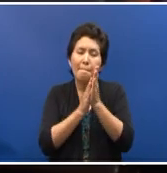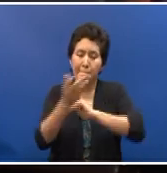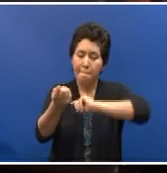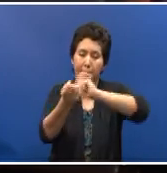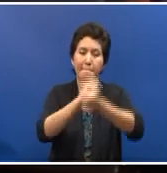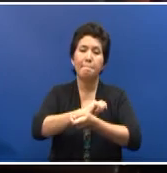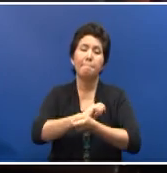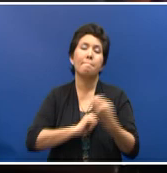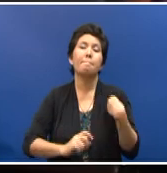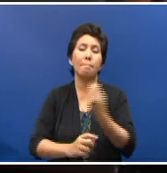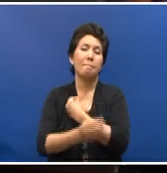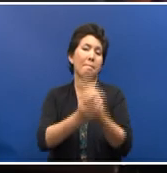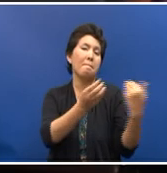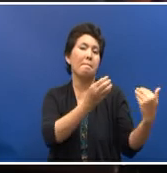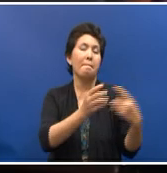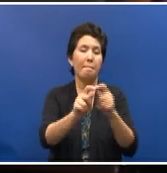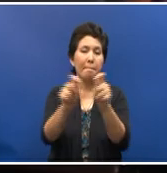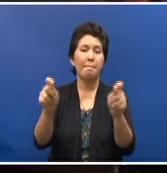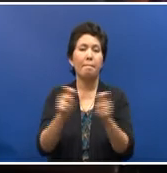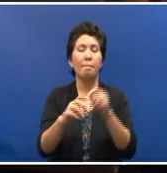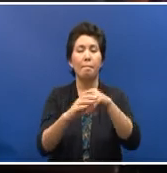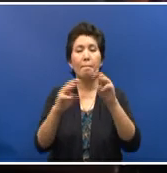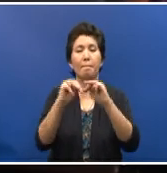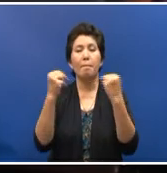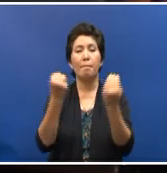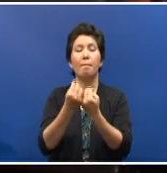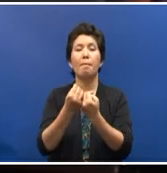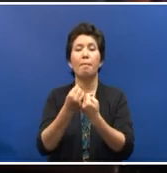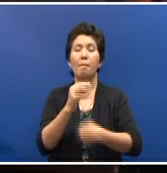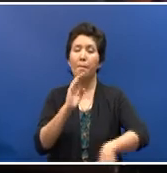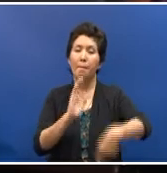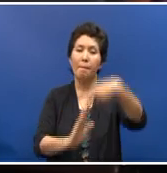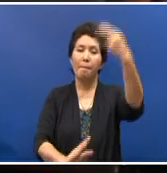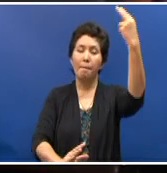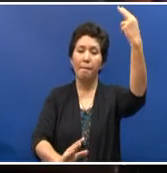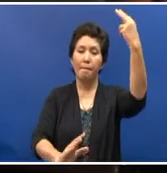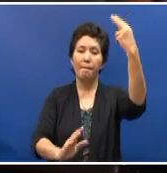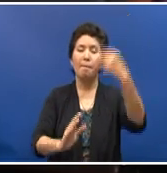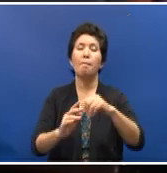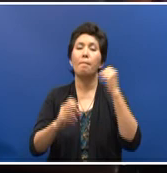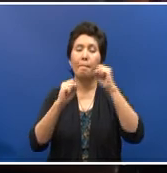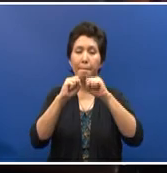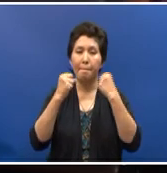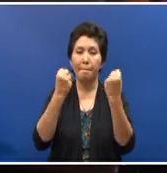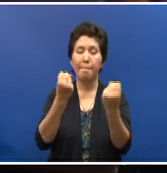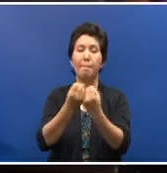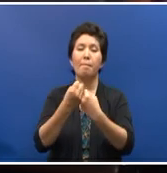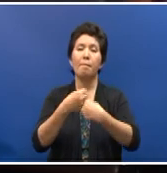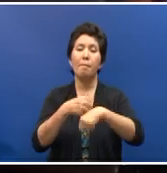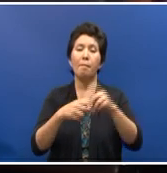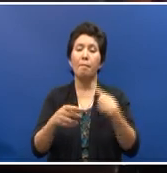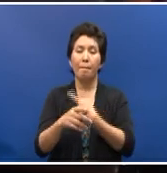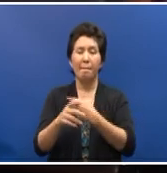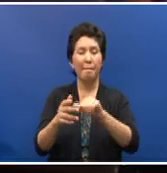our destiny, especially in a society with very high social mobility. Okay, so now we come to the